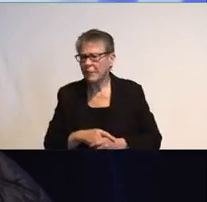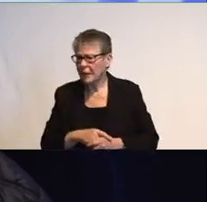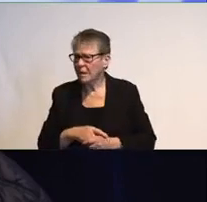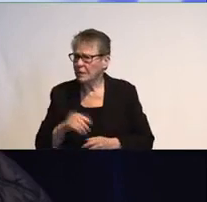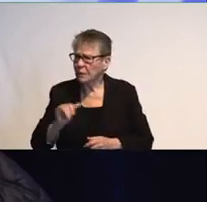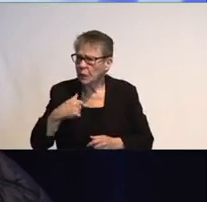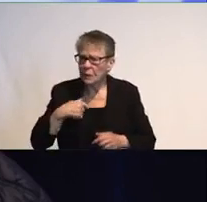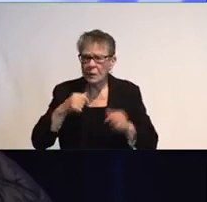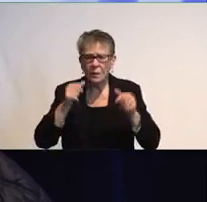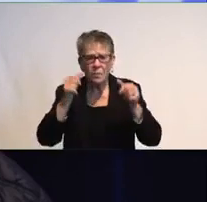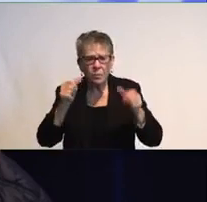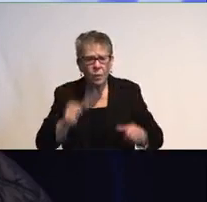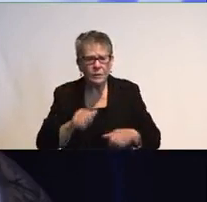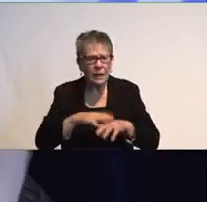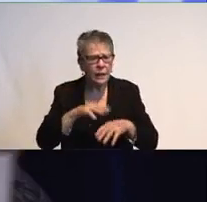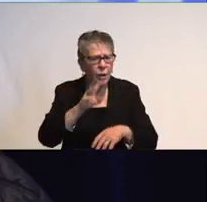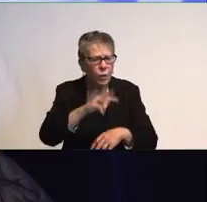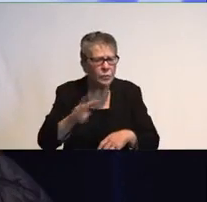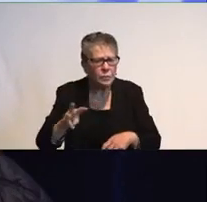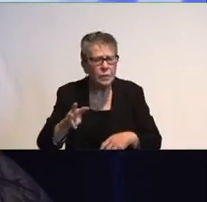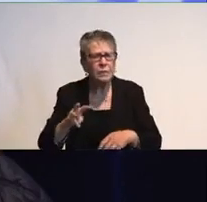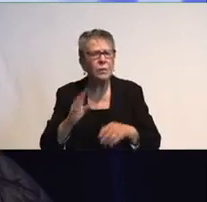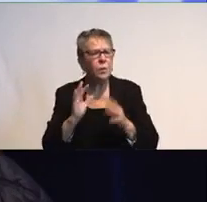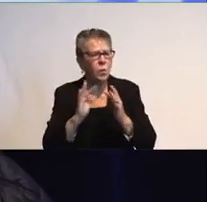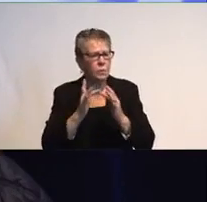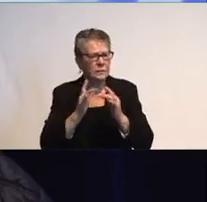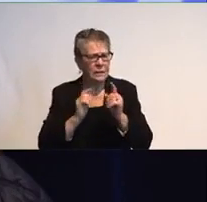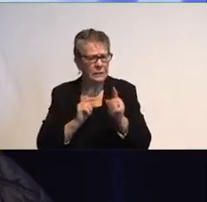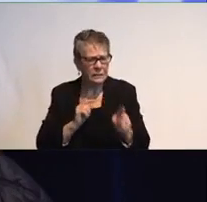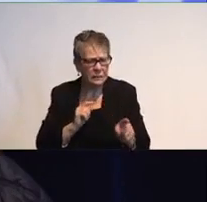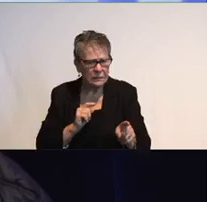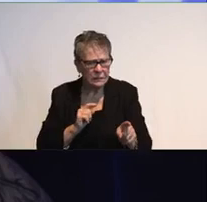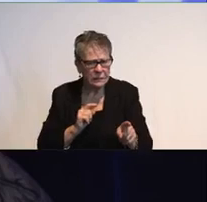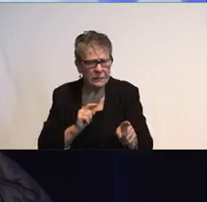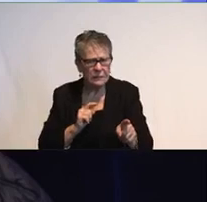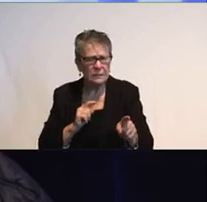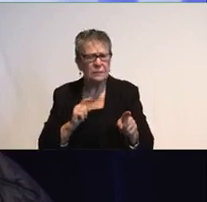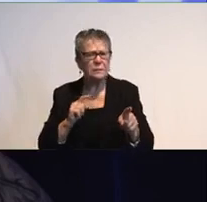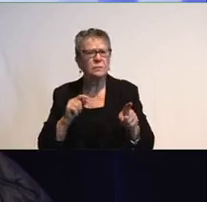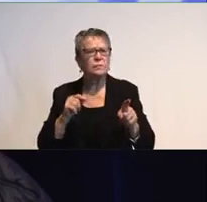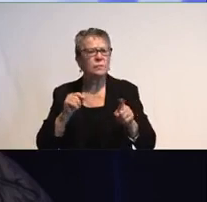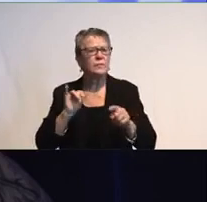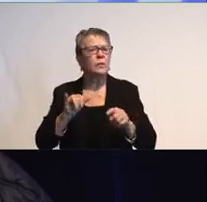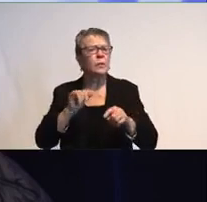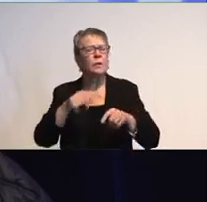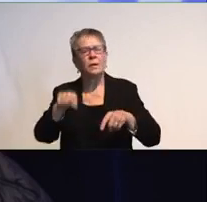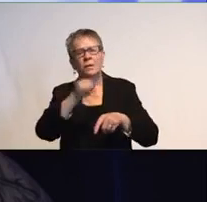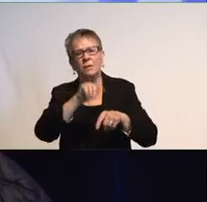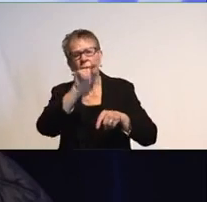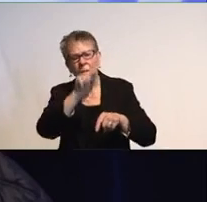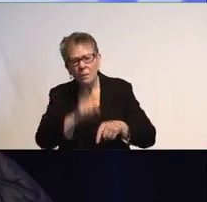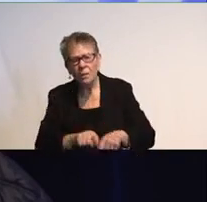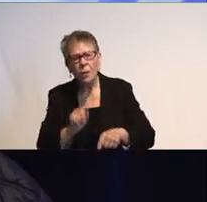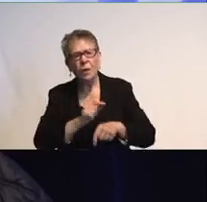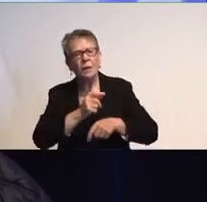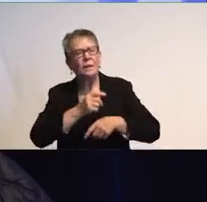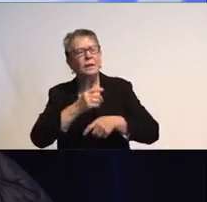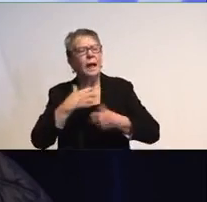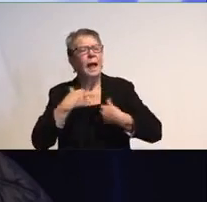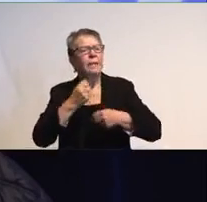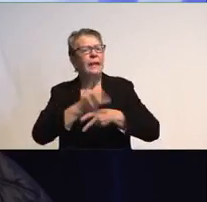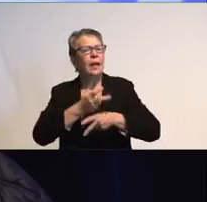our website, which covers childcare settings. Persons who have close contact with someone with